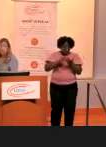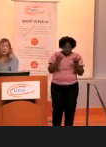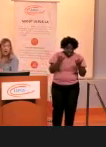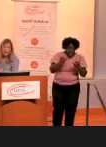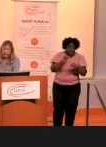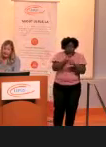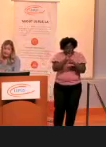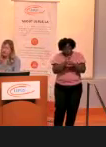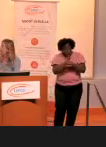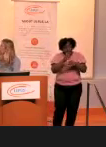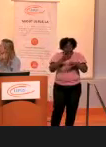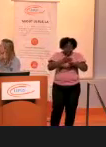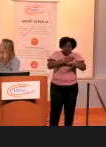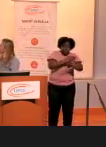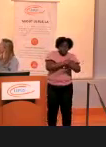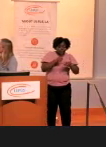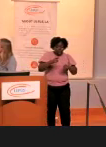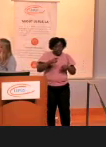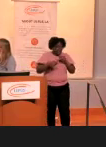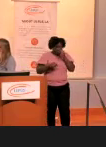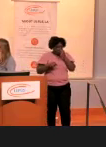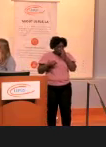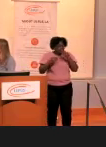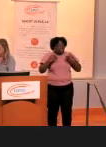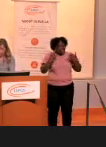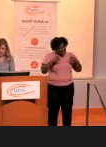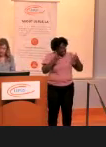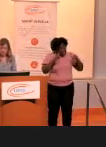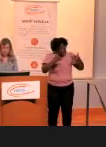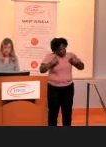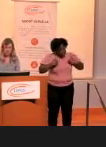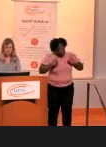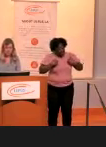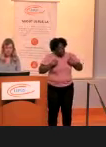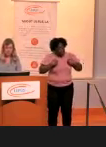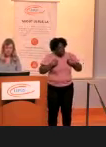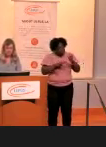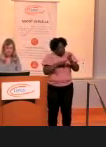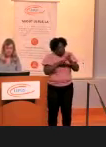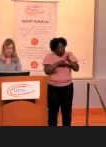working. We're not at this at all, but we have a lot of room for improvement.